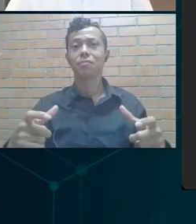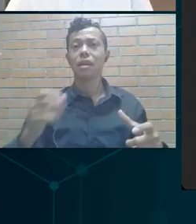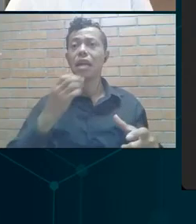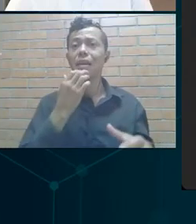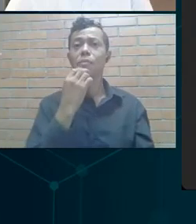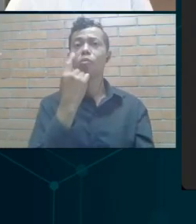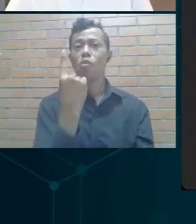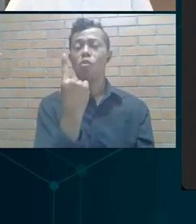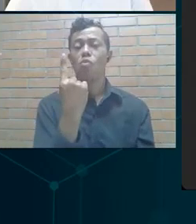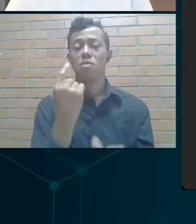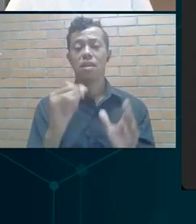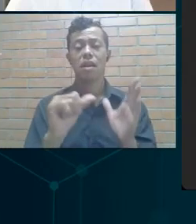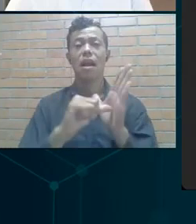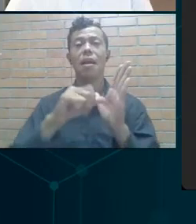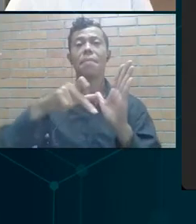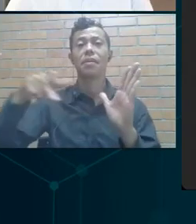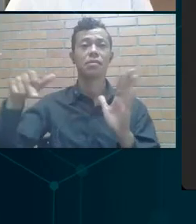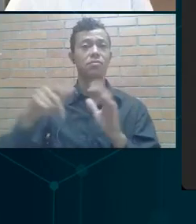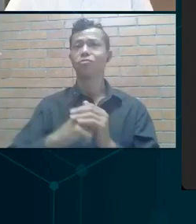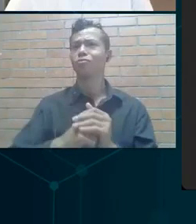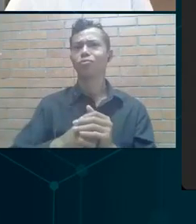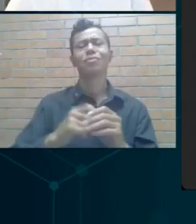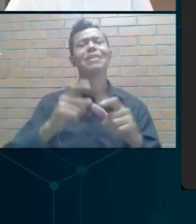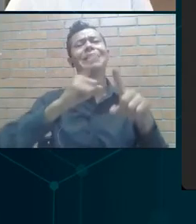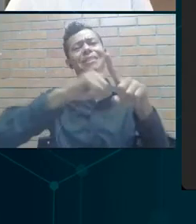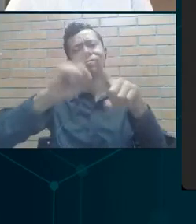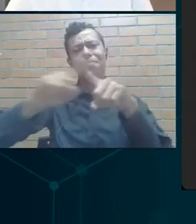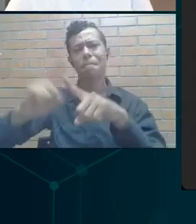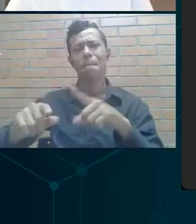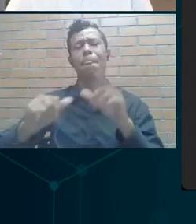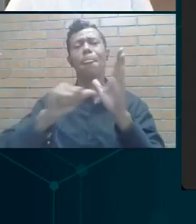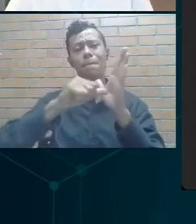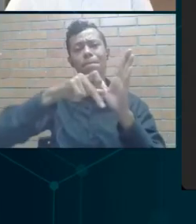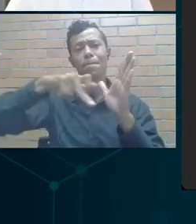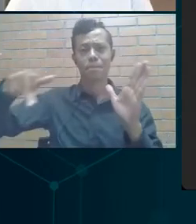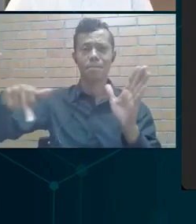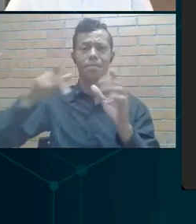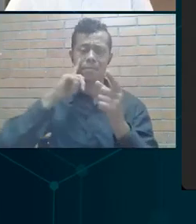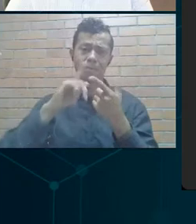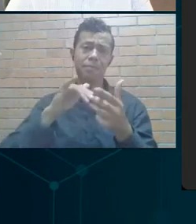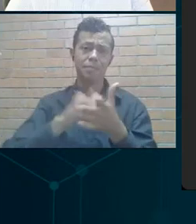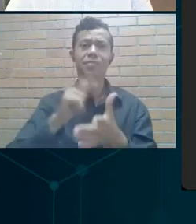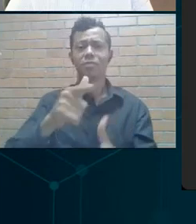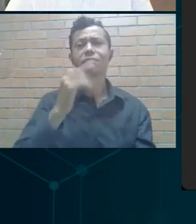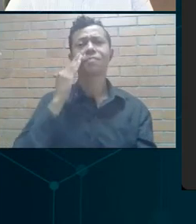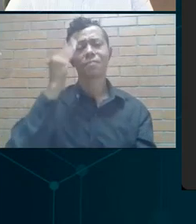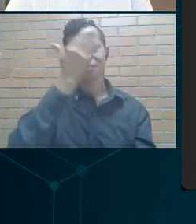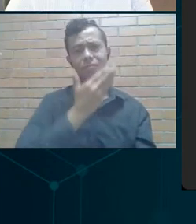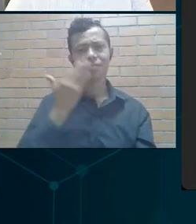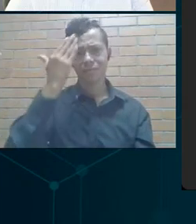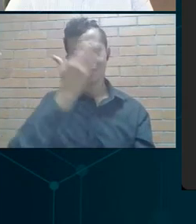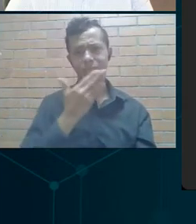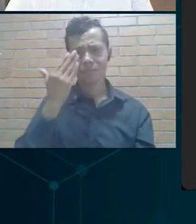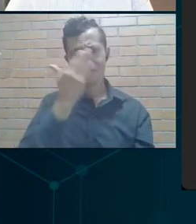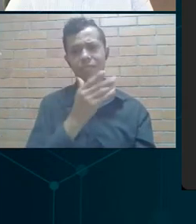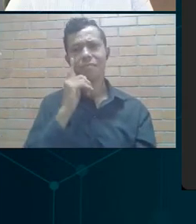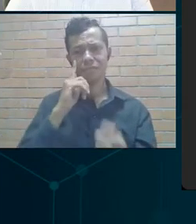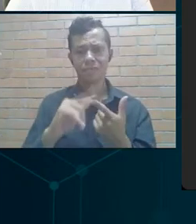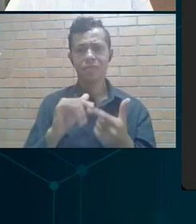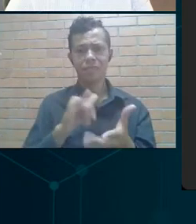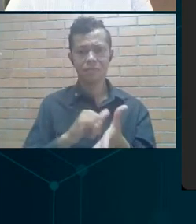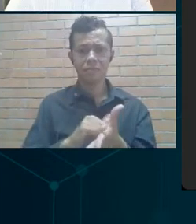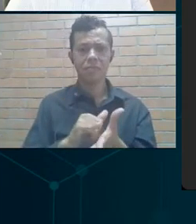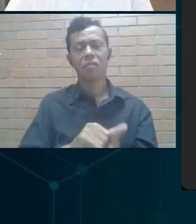And so you can test out the setup. You can get free database, you can get free streaming database, you can get